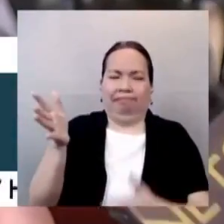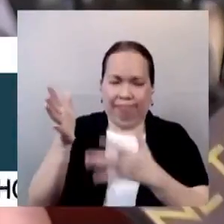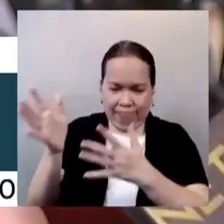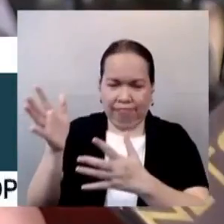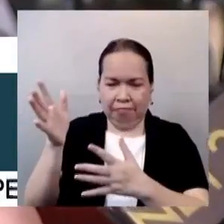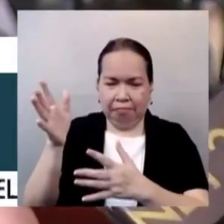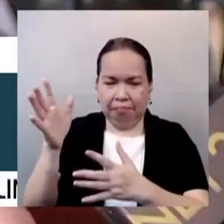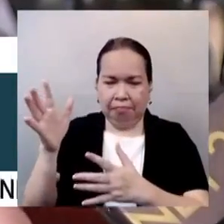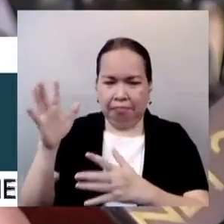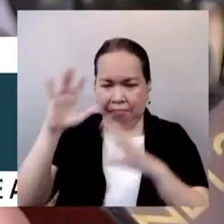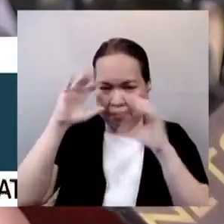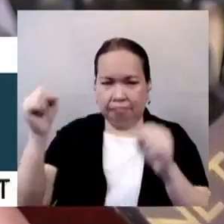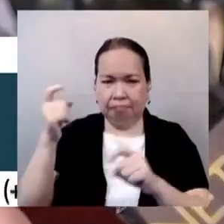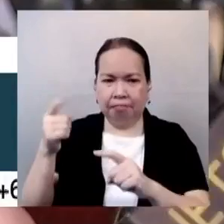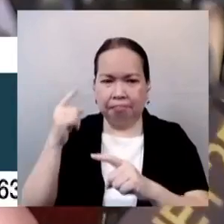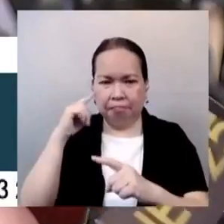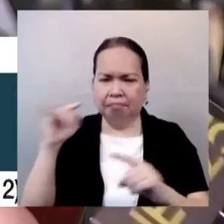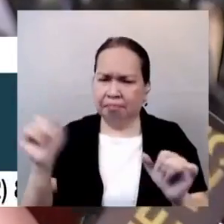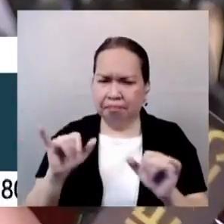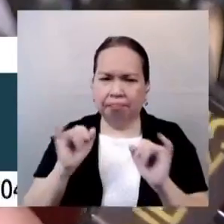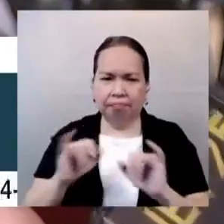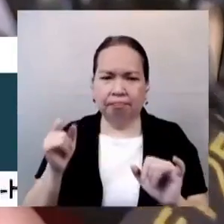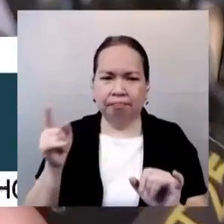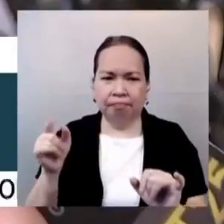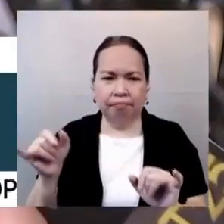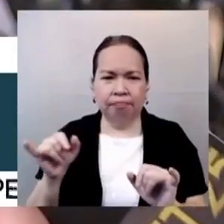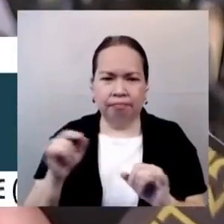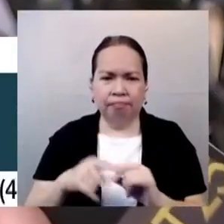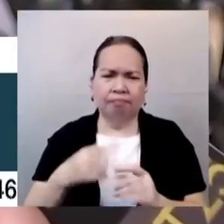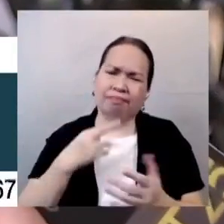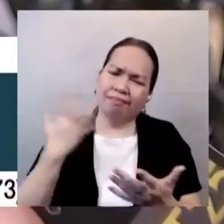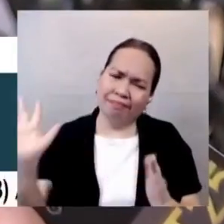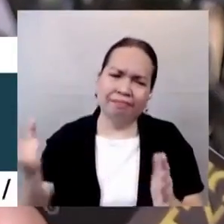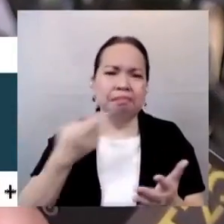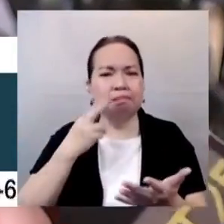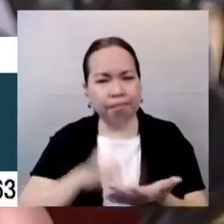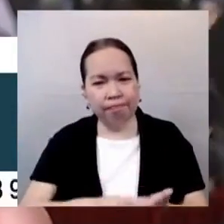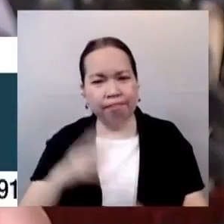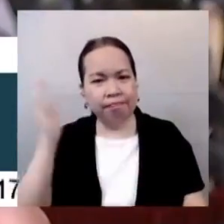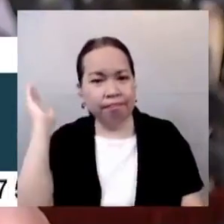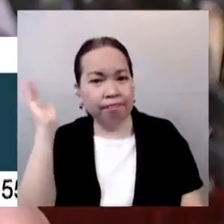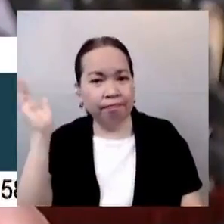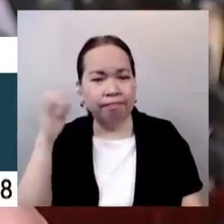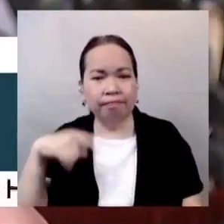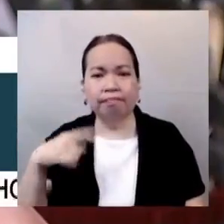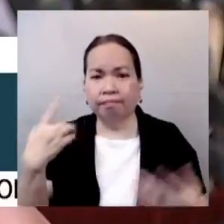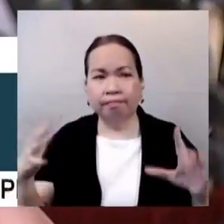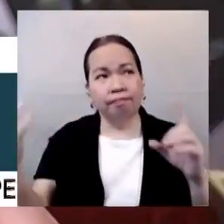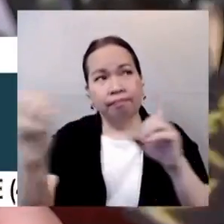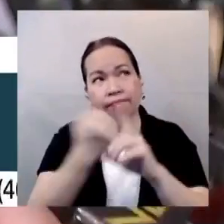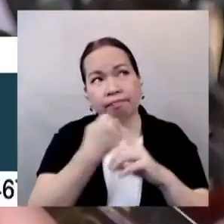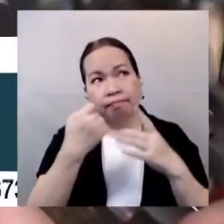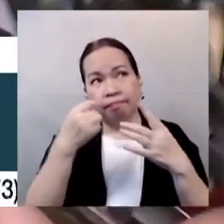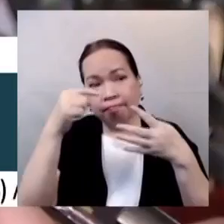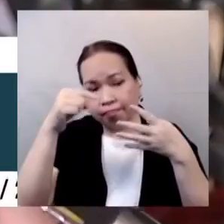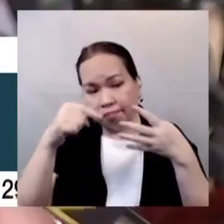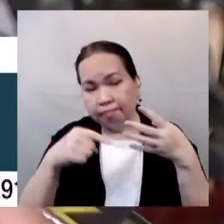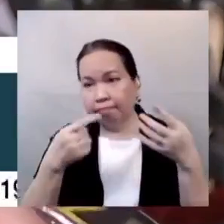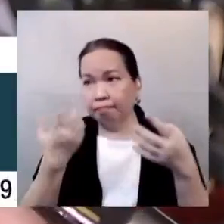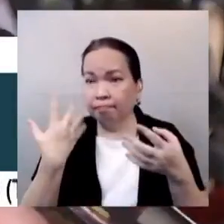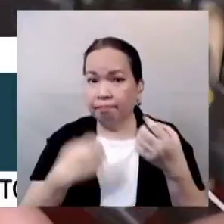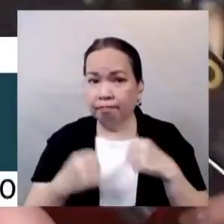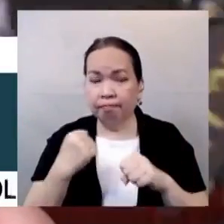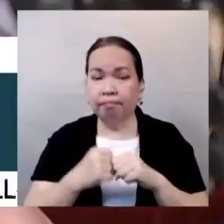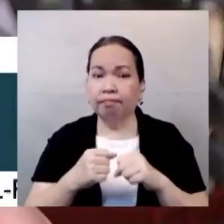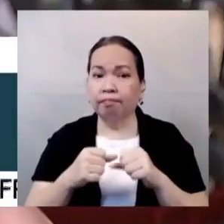it will essentially be, like he said, a report to the people of what has been done in the last year and what problems we continue